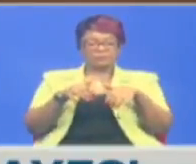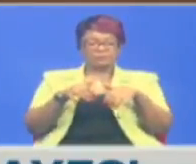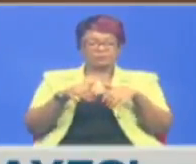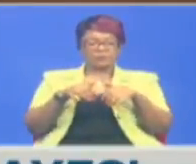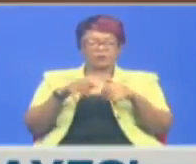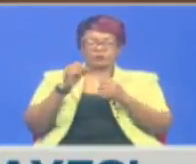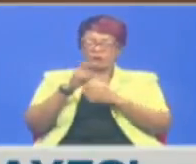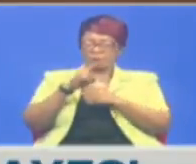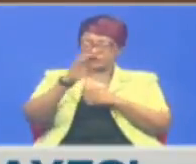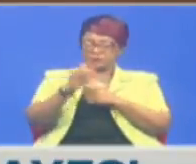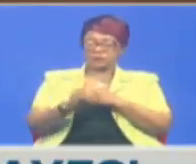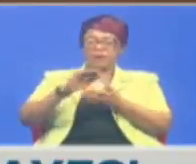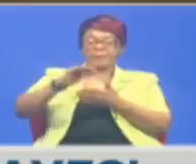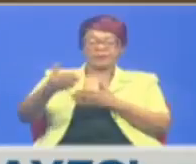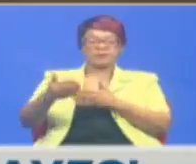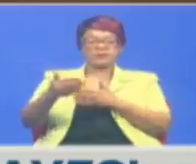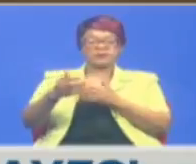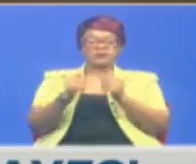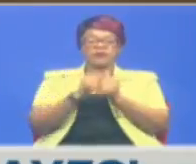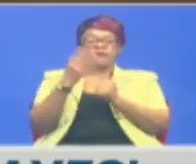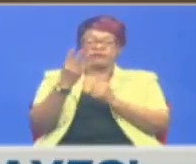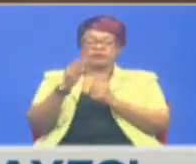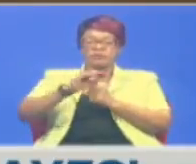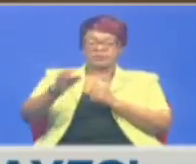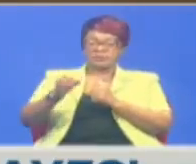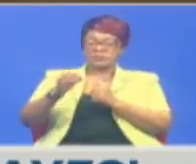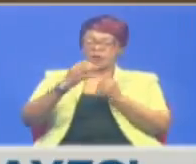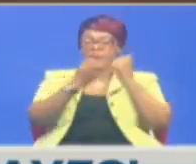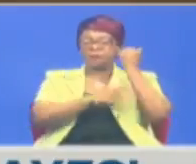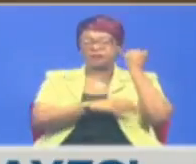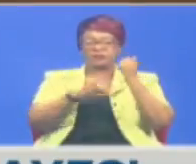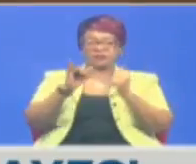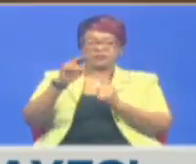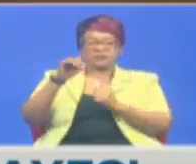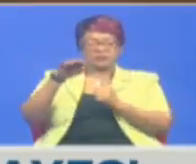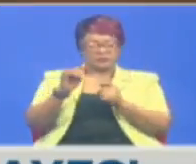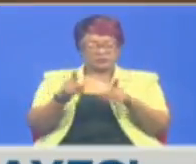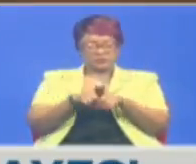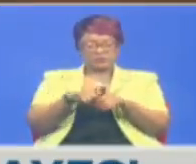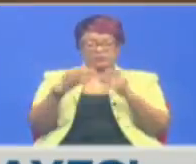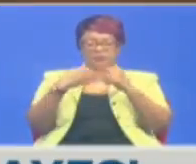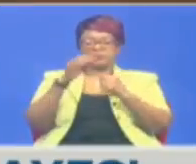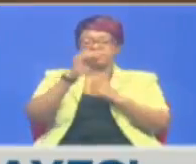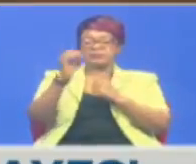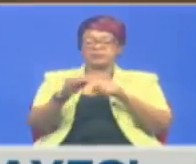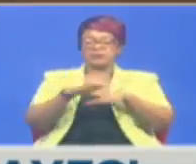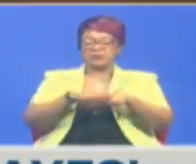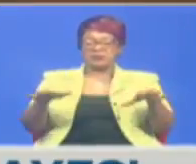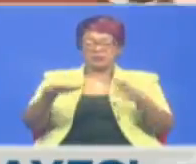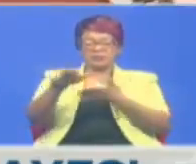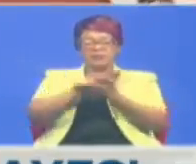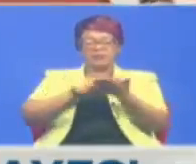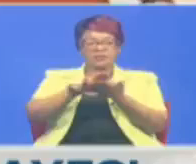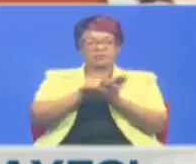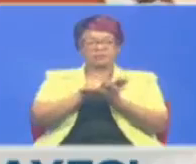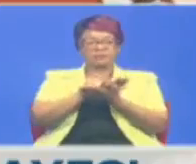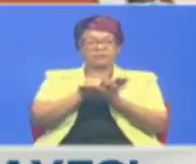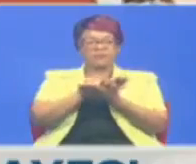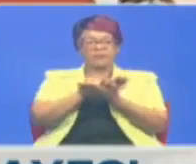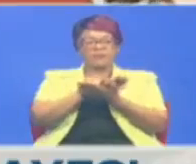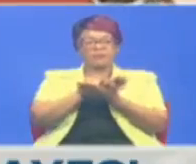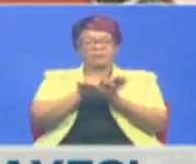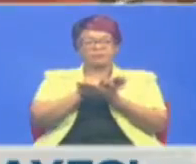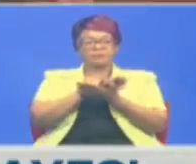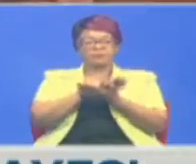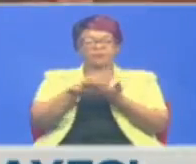urban index, 14% poverty index, 8% land area index. And with the passage of